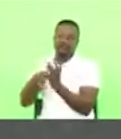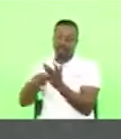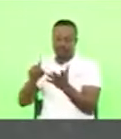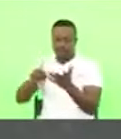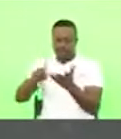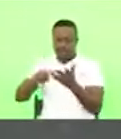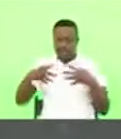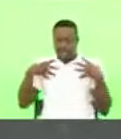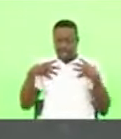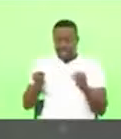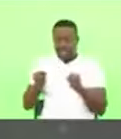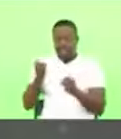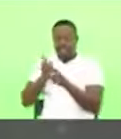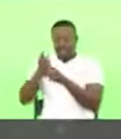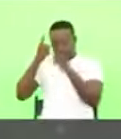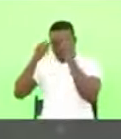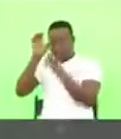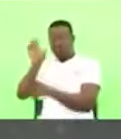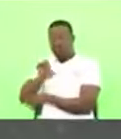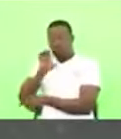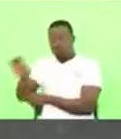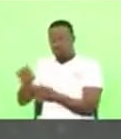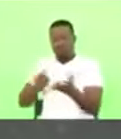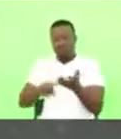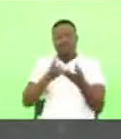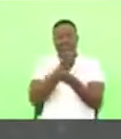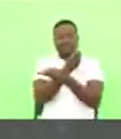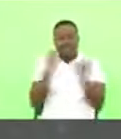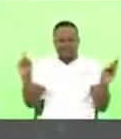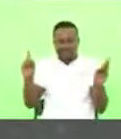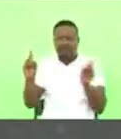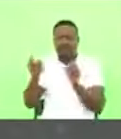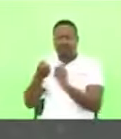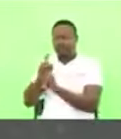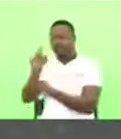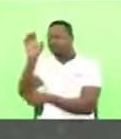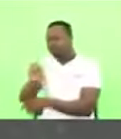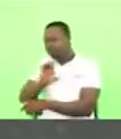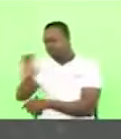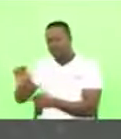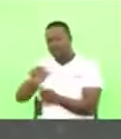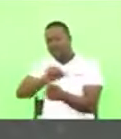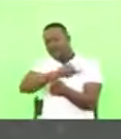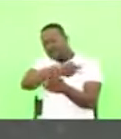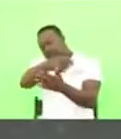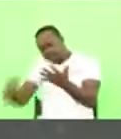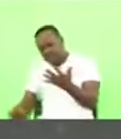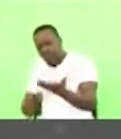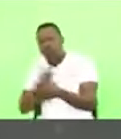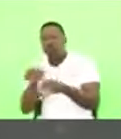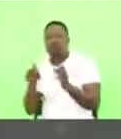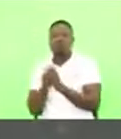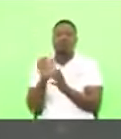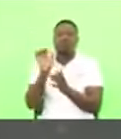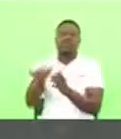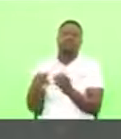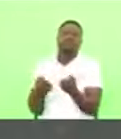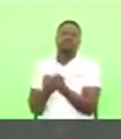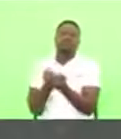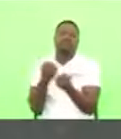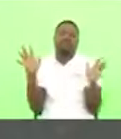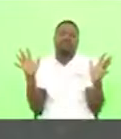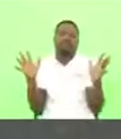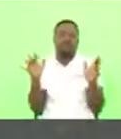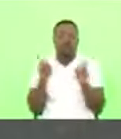the effect of the cross. Deliverance is the effect of the cross. Anything else is effect. So when we go